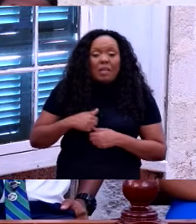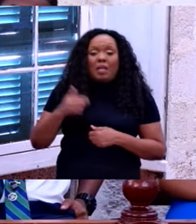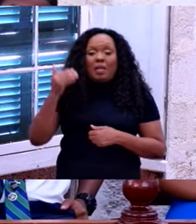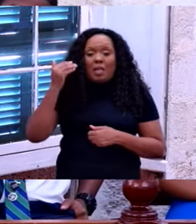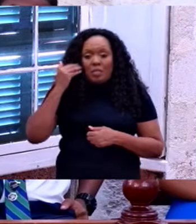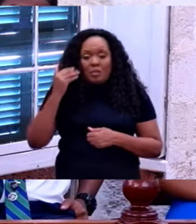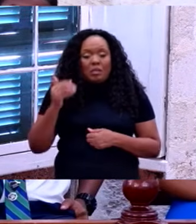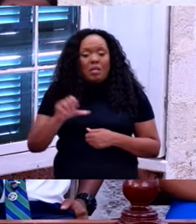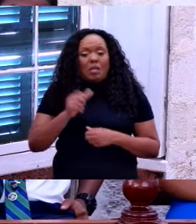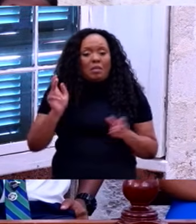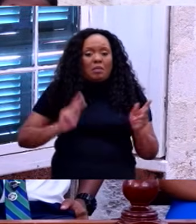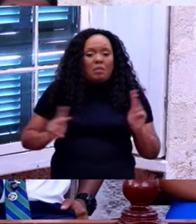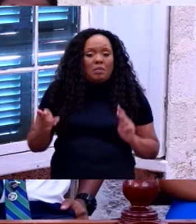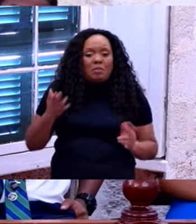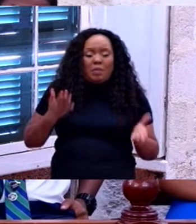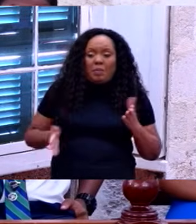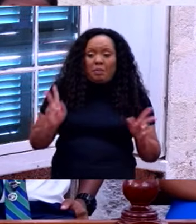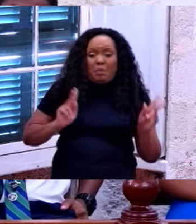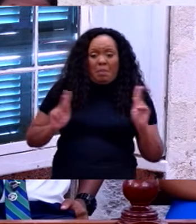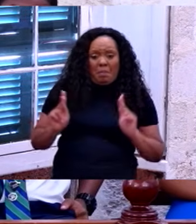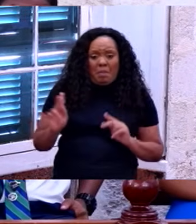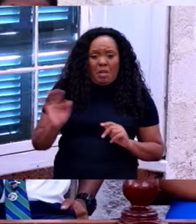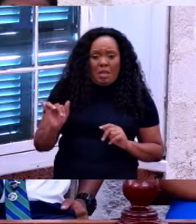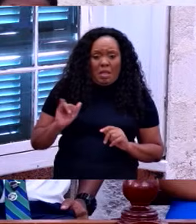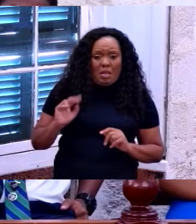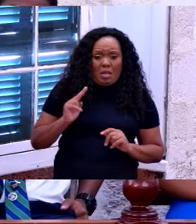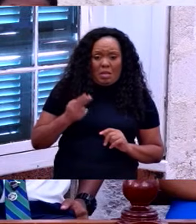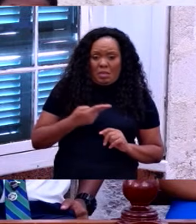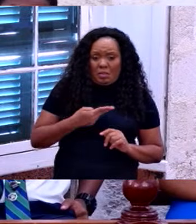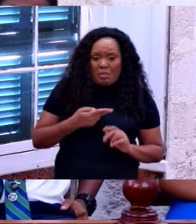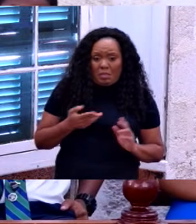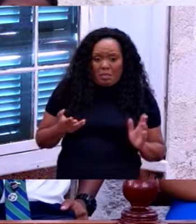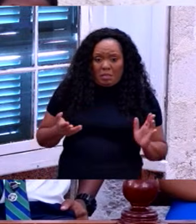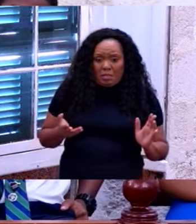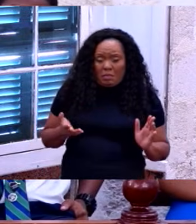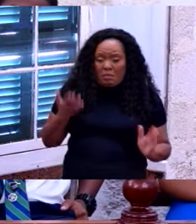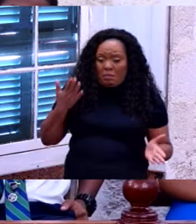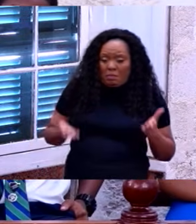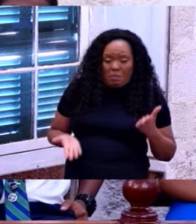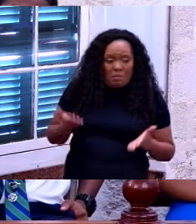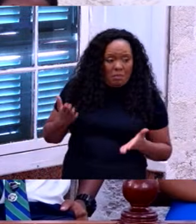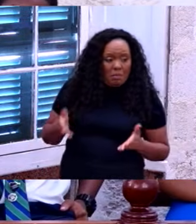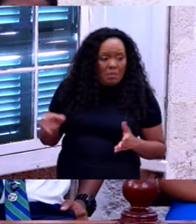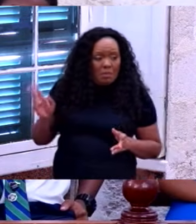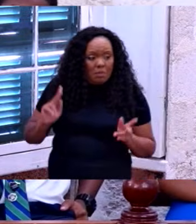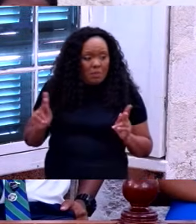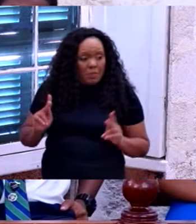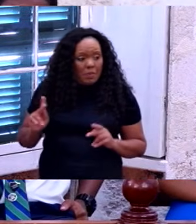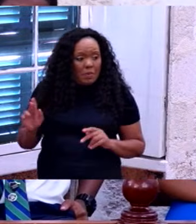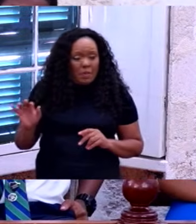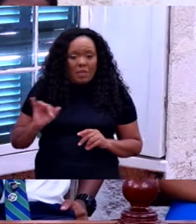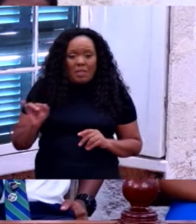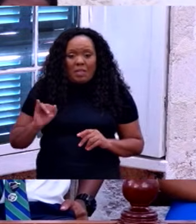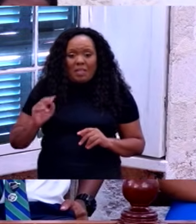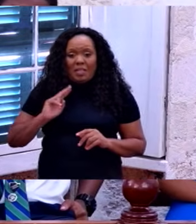not even persons like us, who are not elected, should be able to say certain things about certain